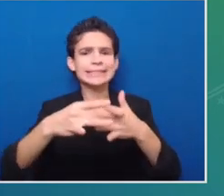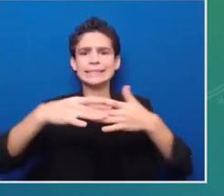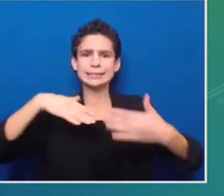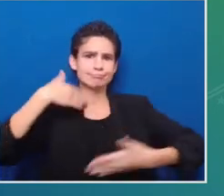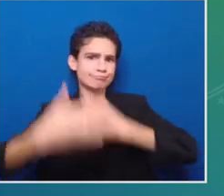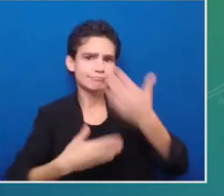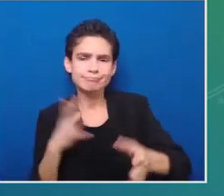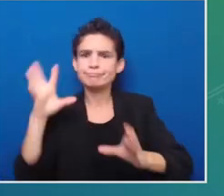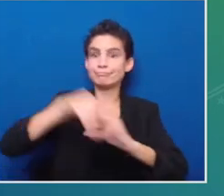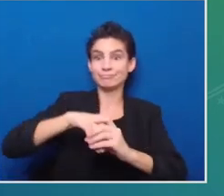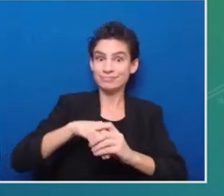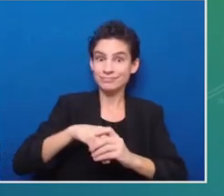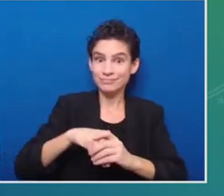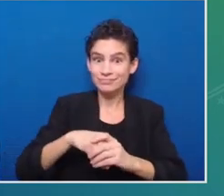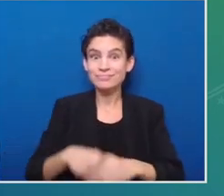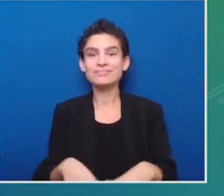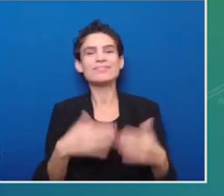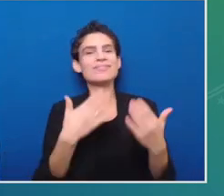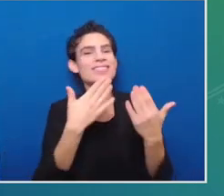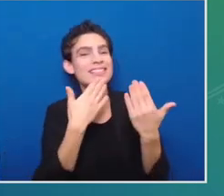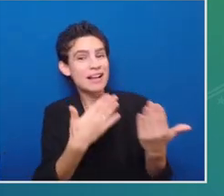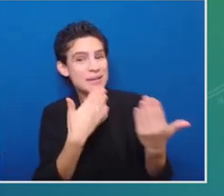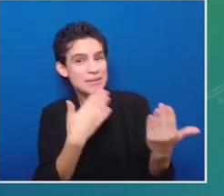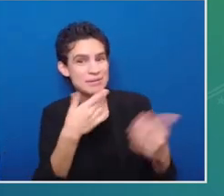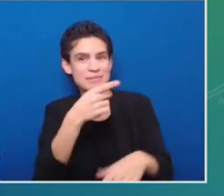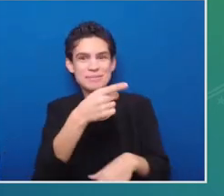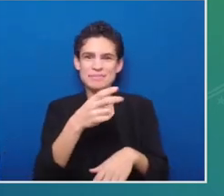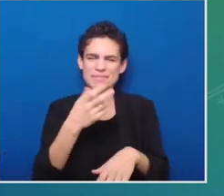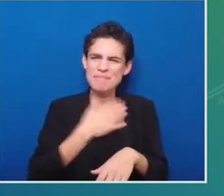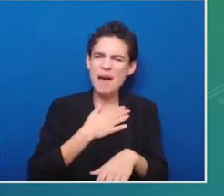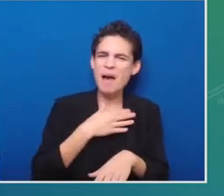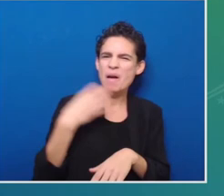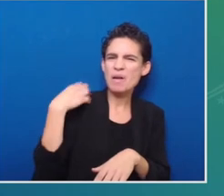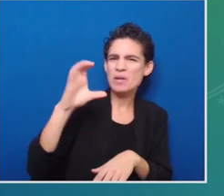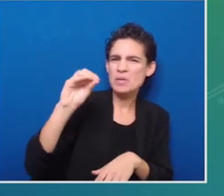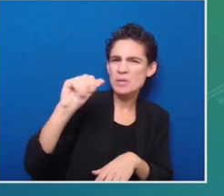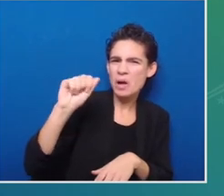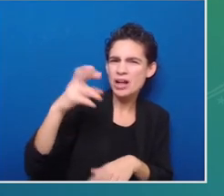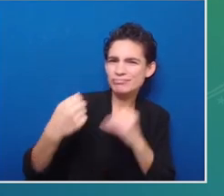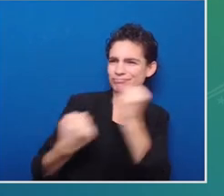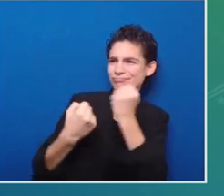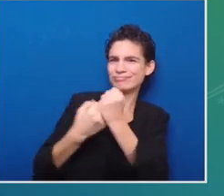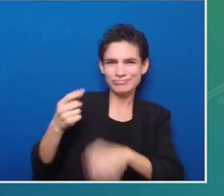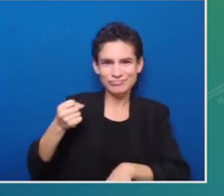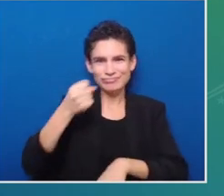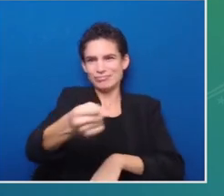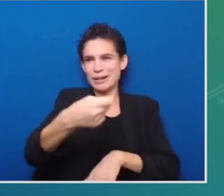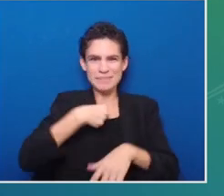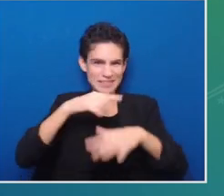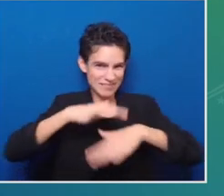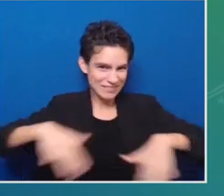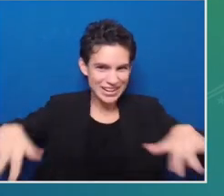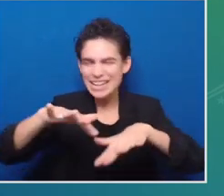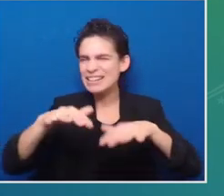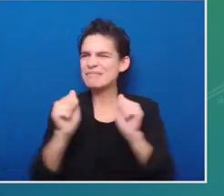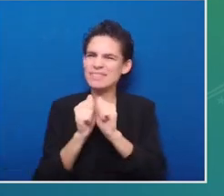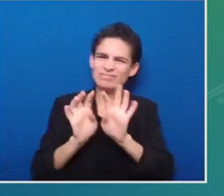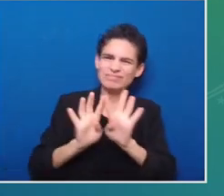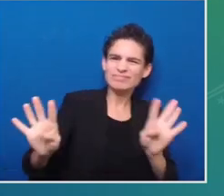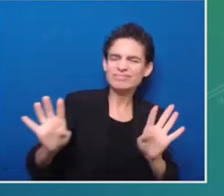and honored, Coach, that you are putting me on the field with this amazing team to help